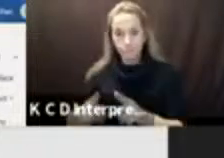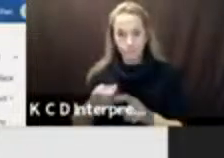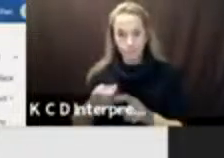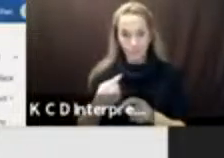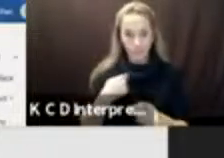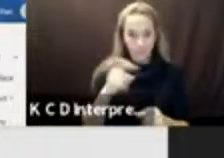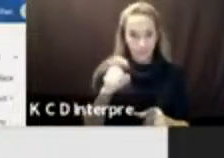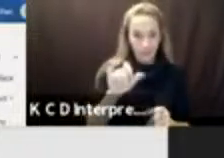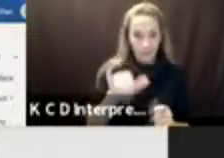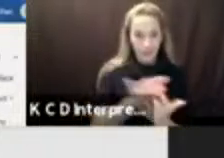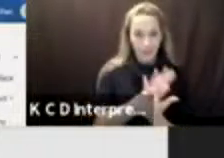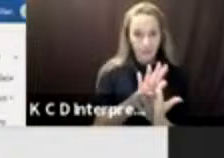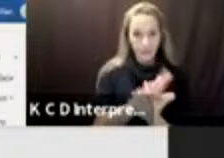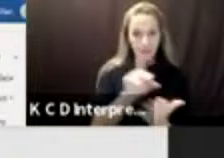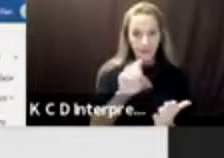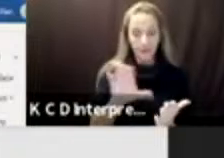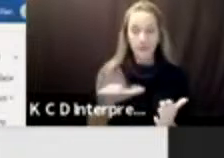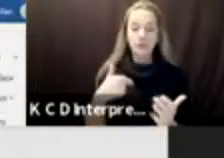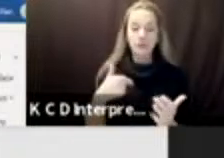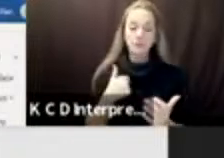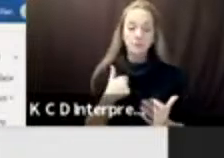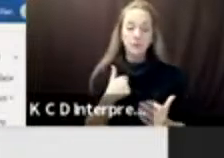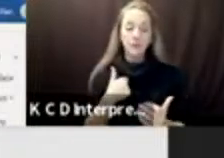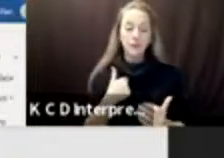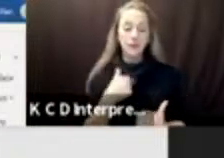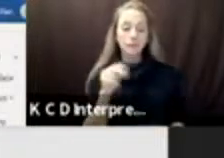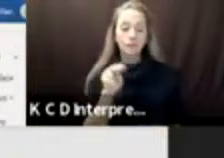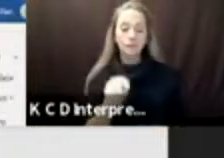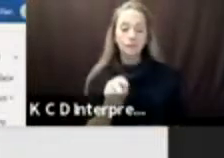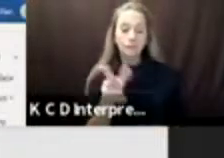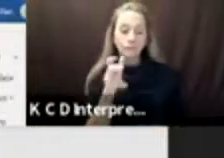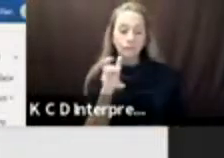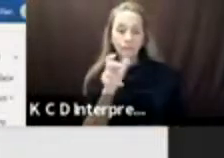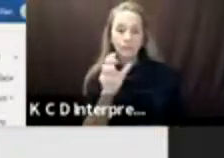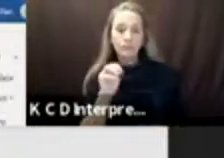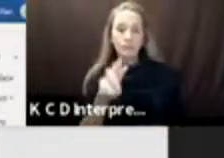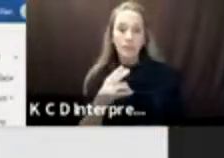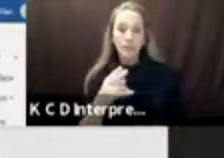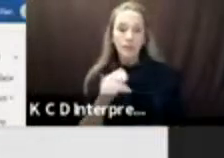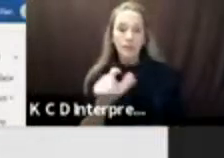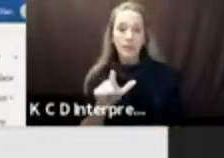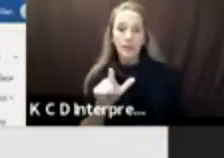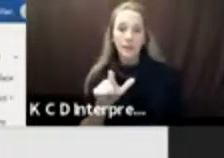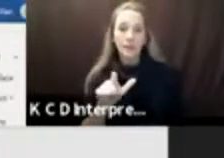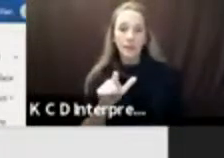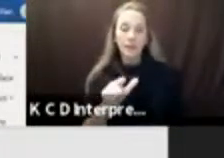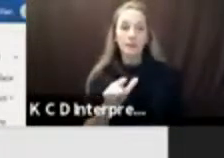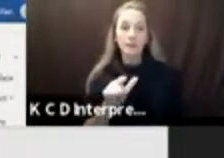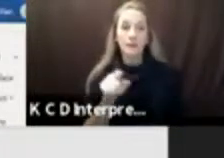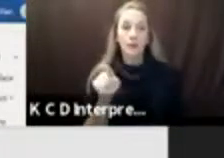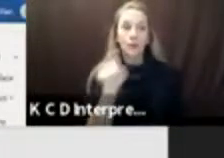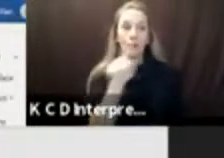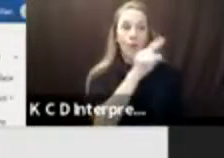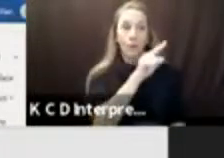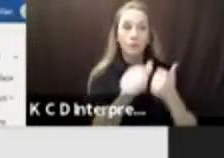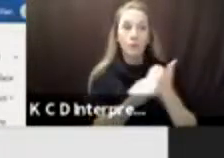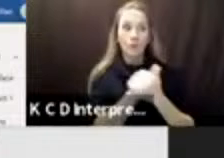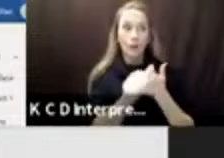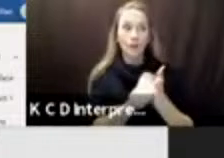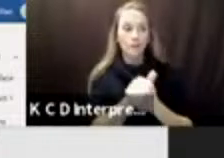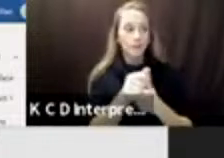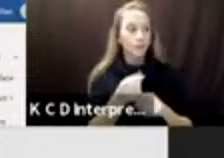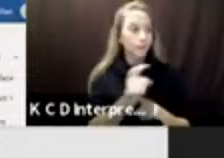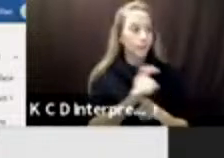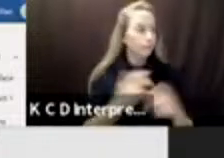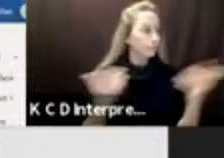my take on Mr. Hill's talk was that these threats were directed by who knows